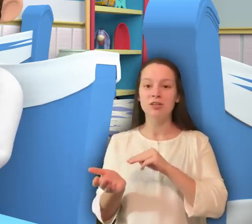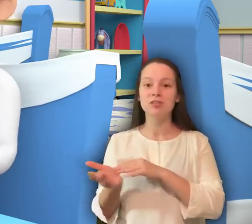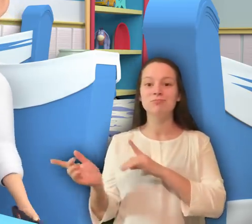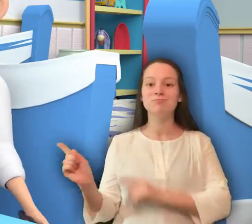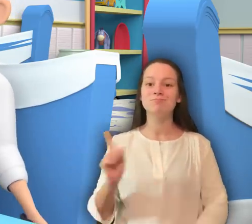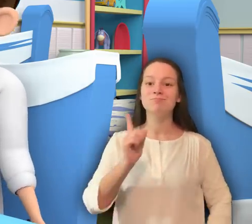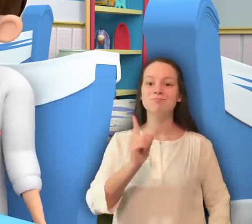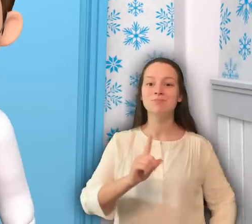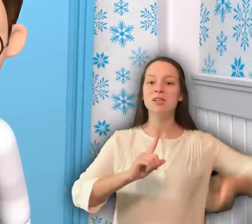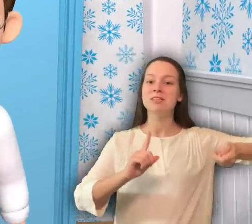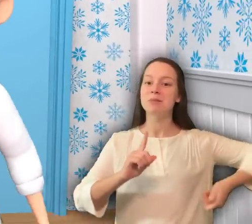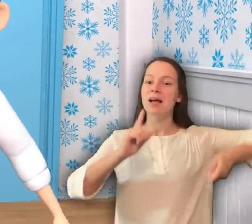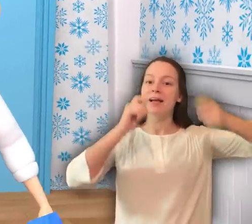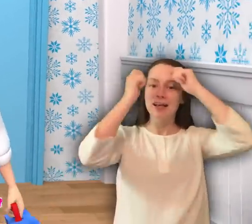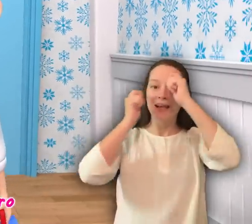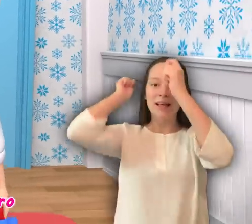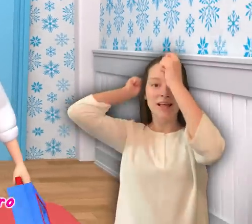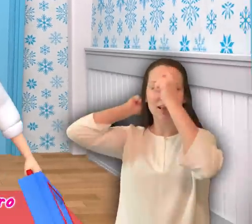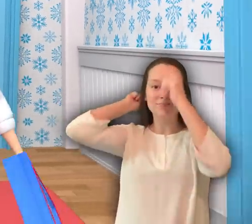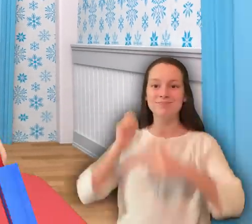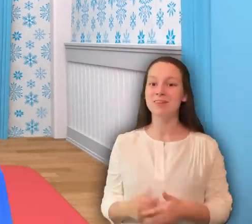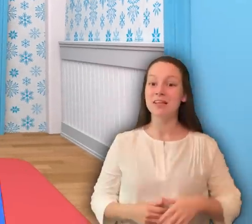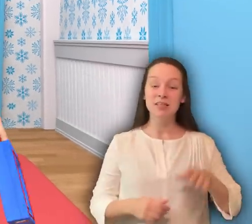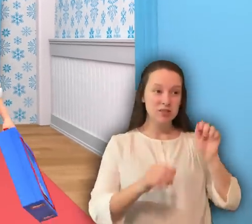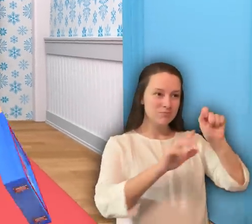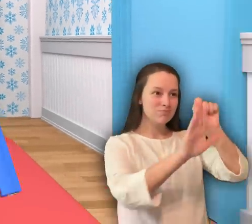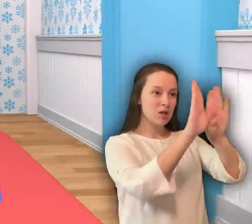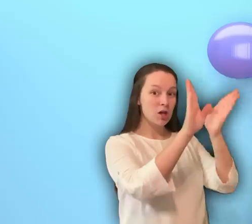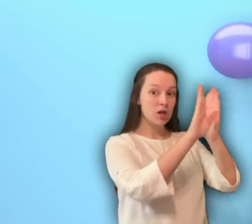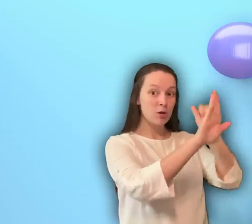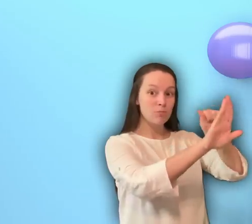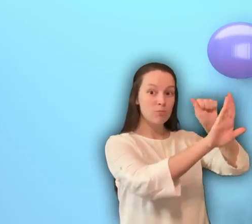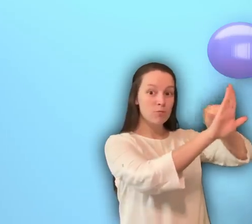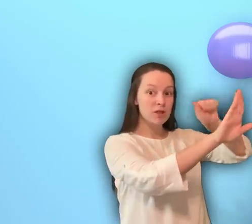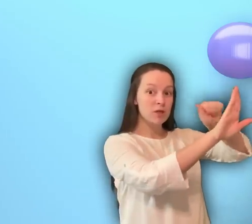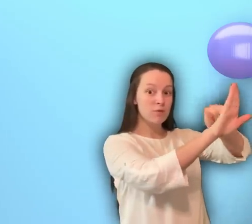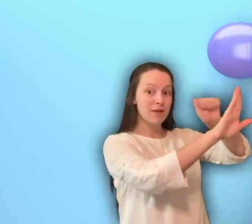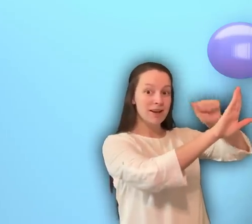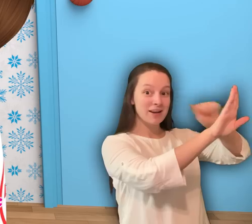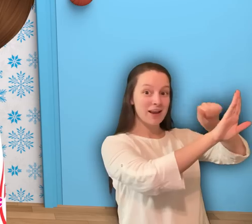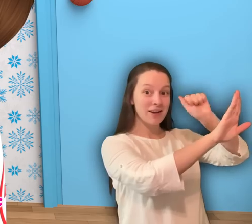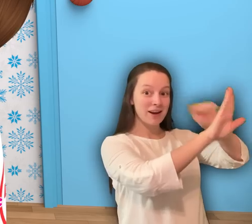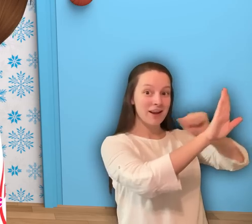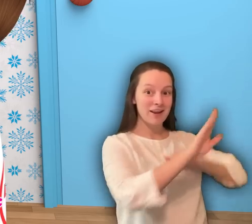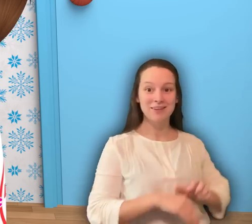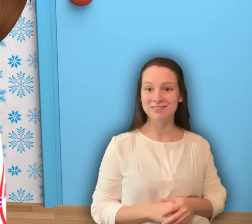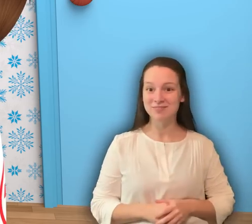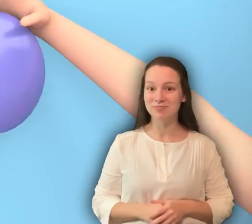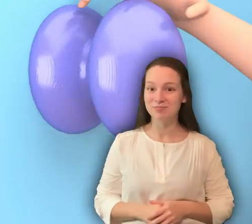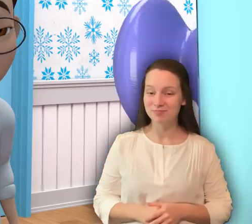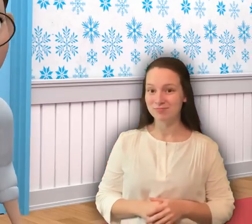the doctor came with his bag and his hat and he knocked on the door with a rat